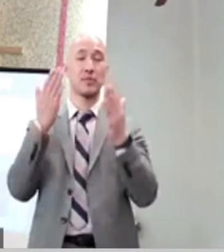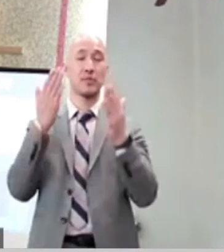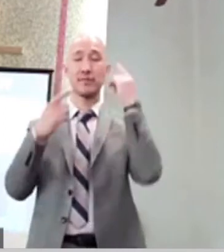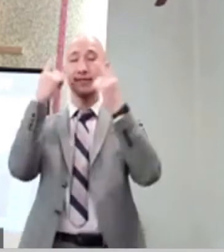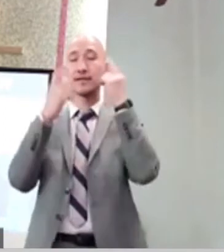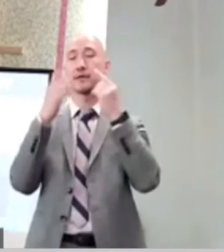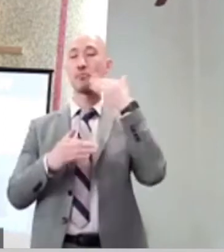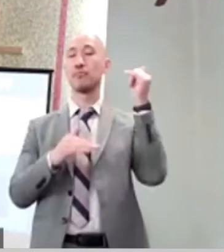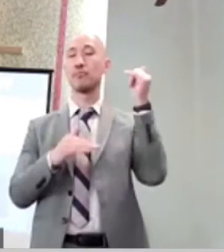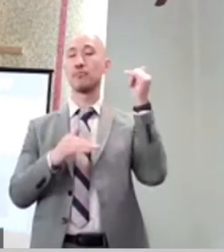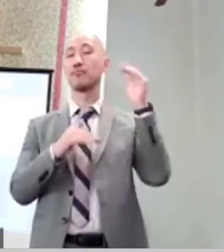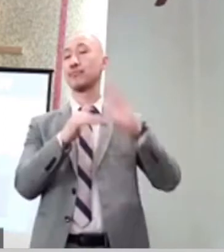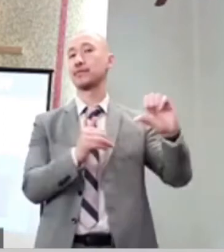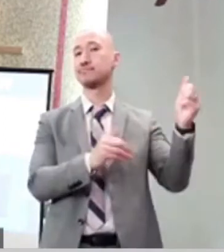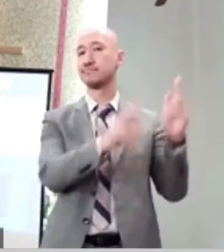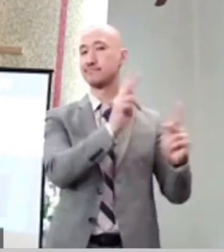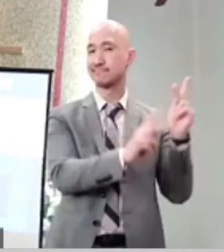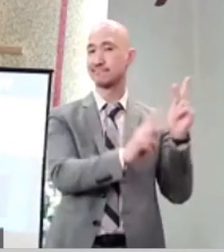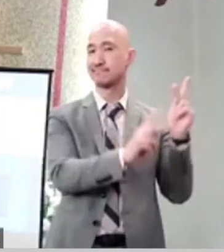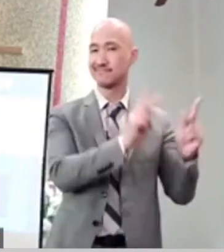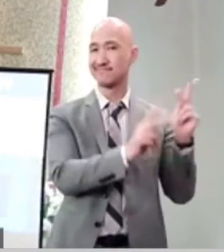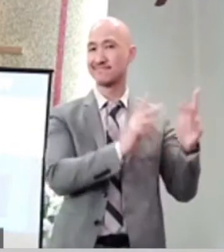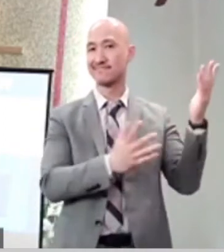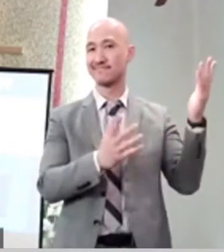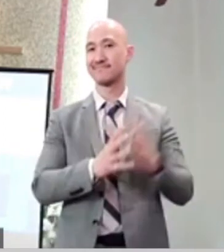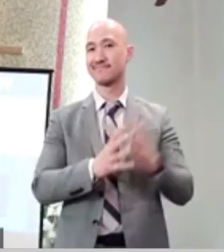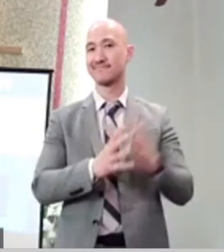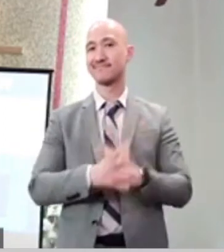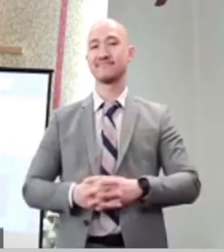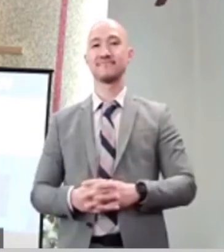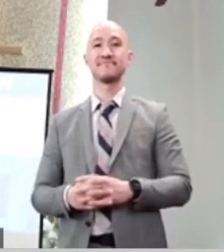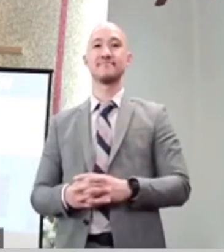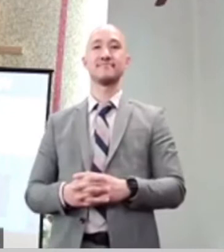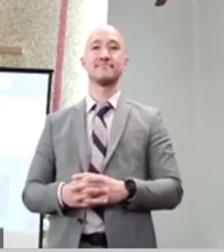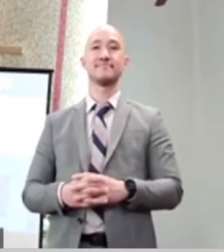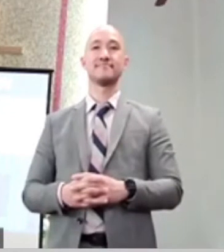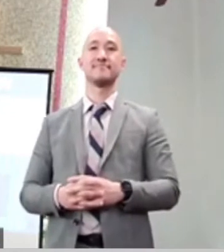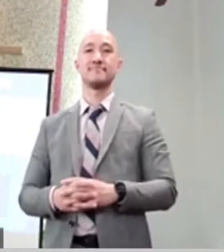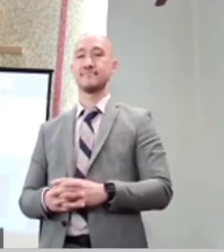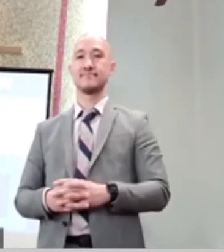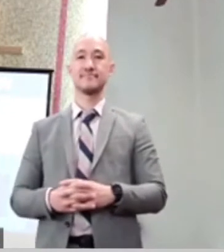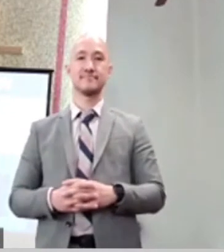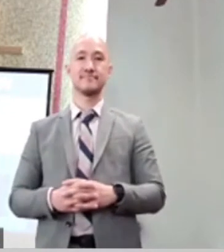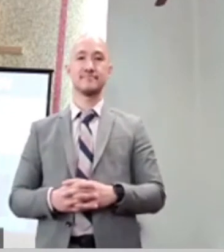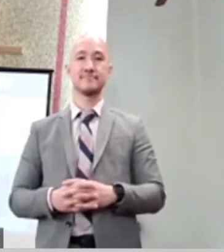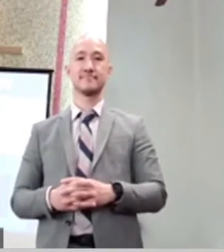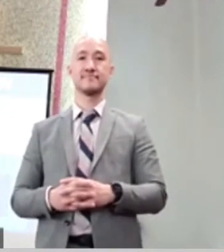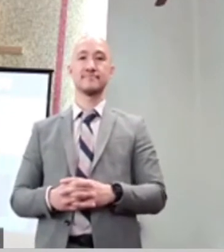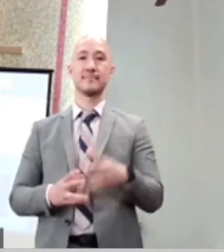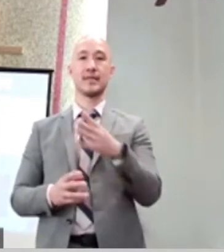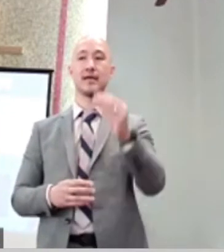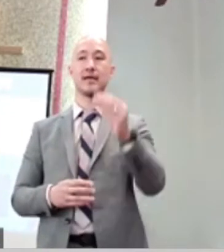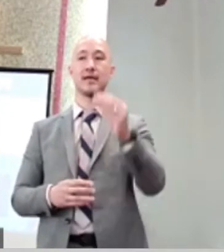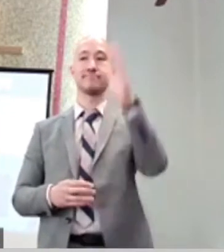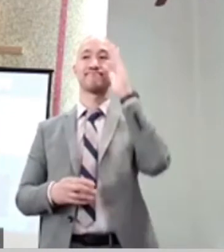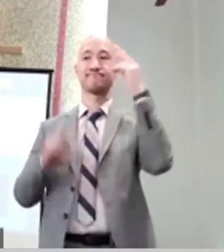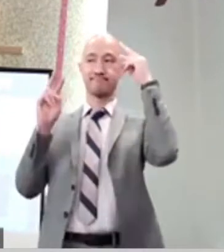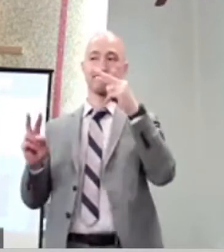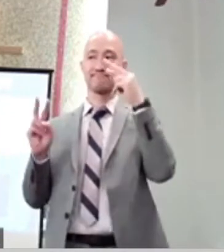were better. And God finds fault with that. They were finding fault with the people. God is finding fault with